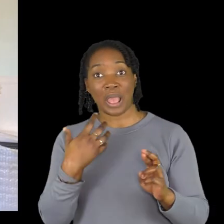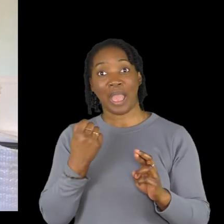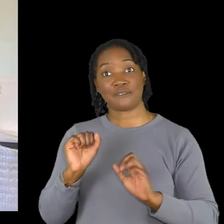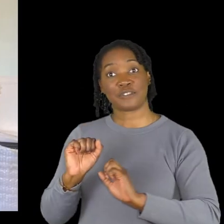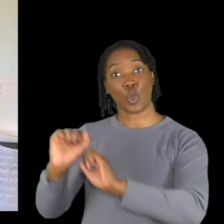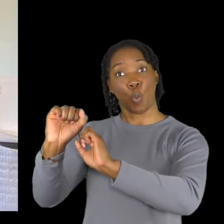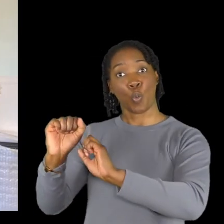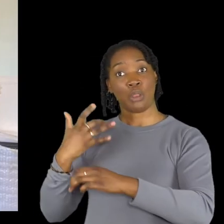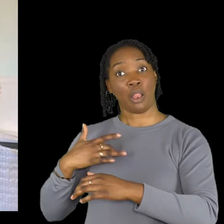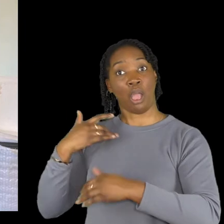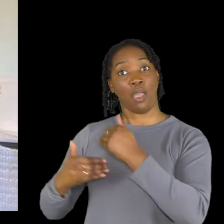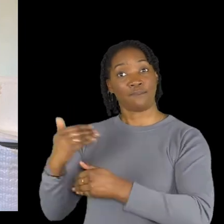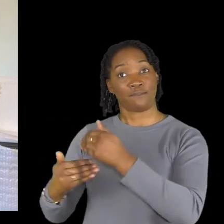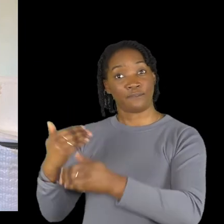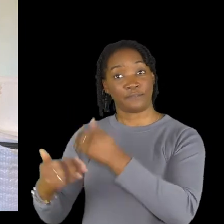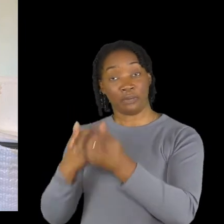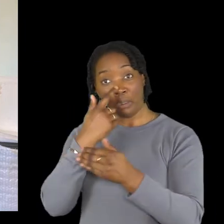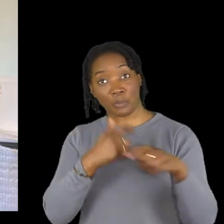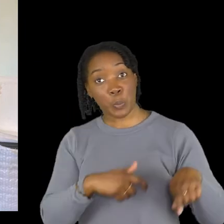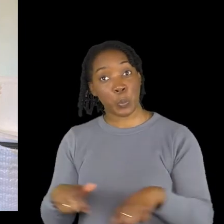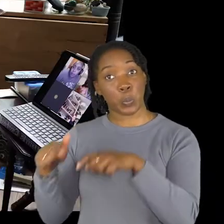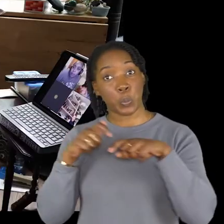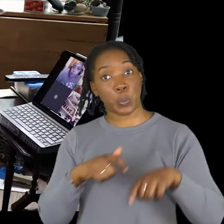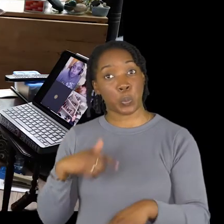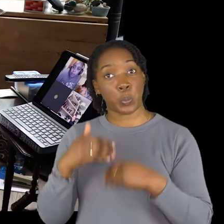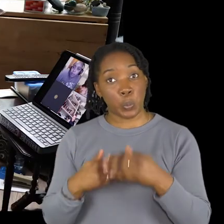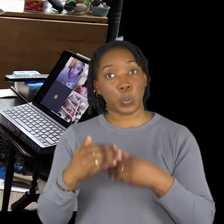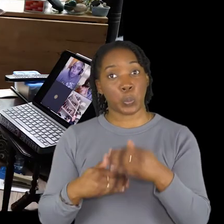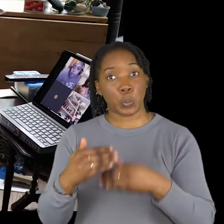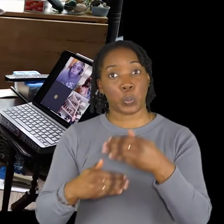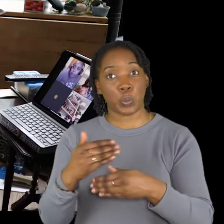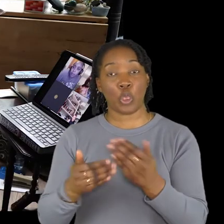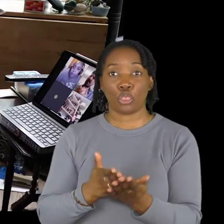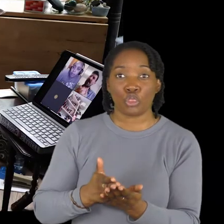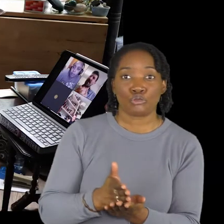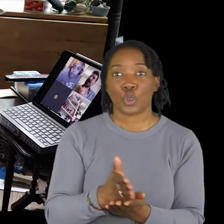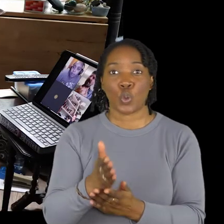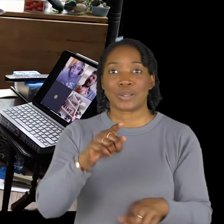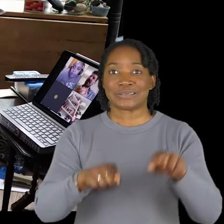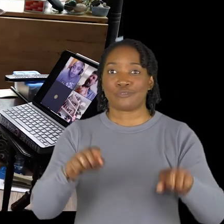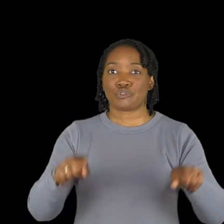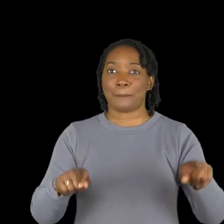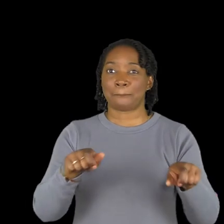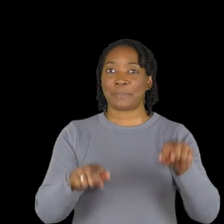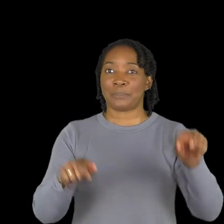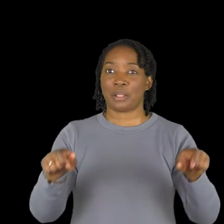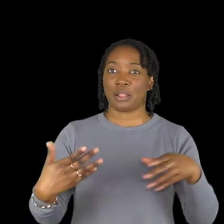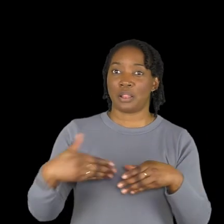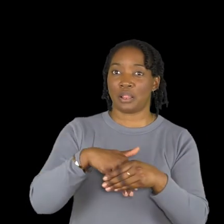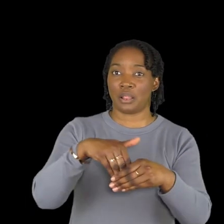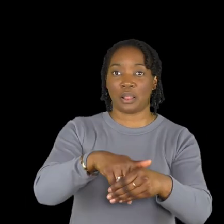life of its own and be able to continue through the people who are involved.